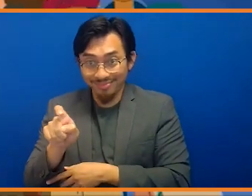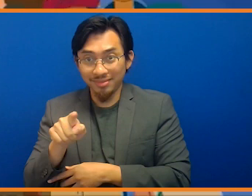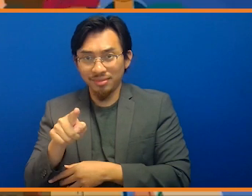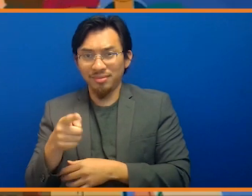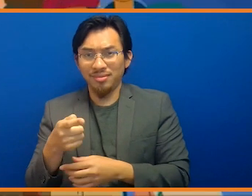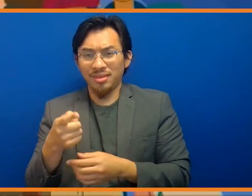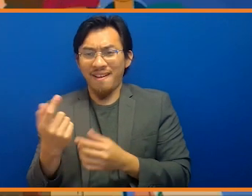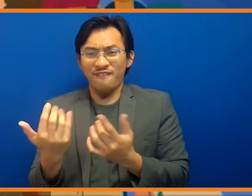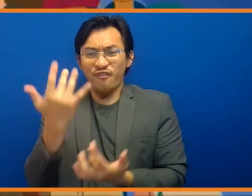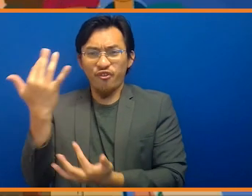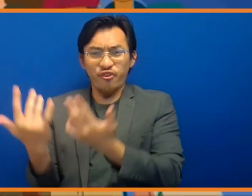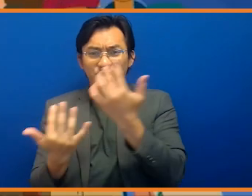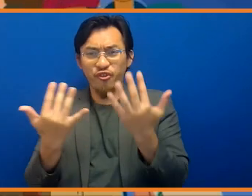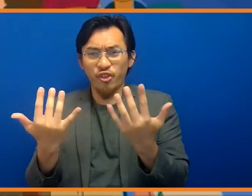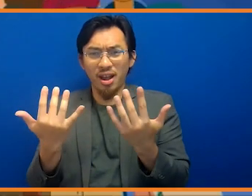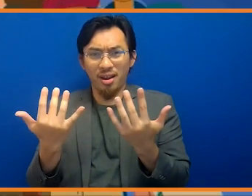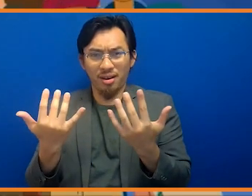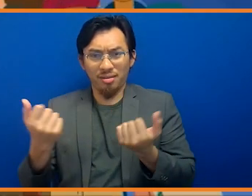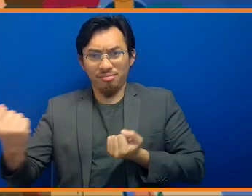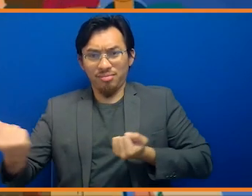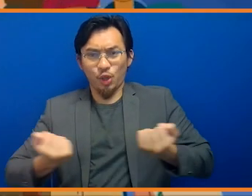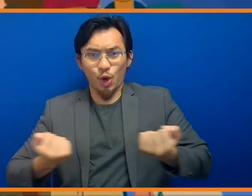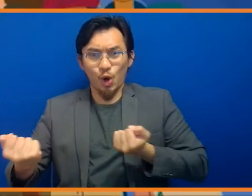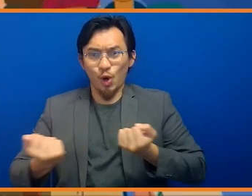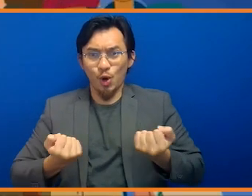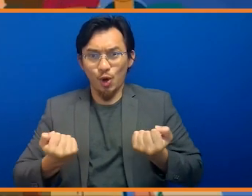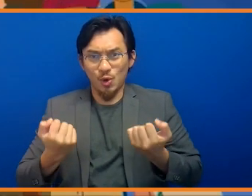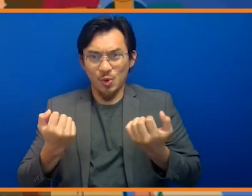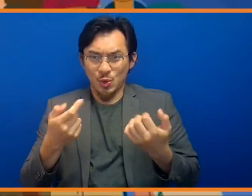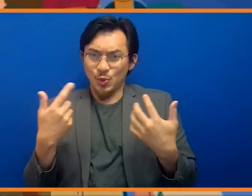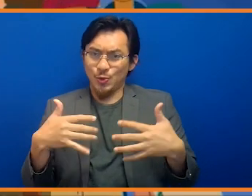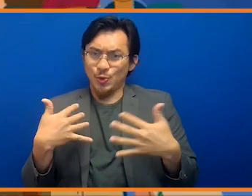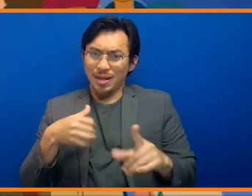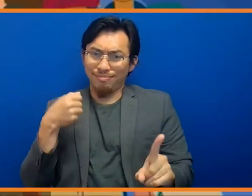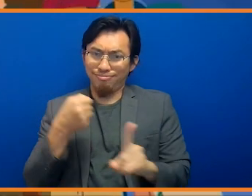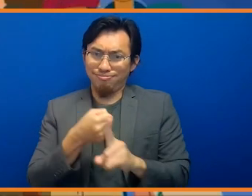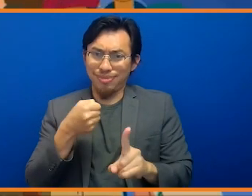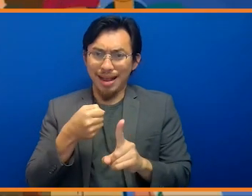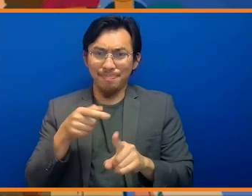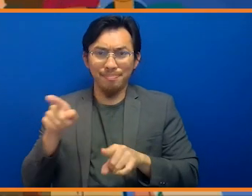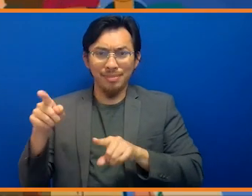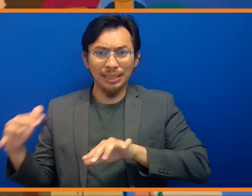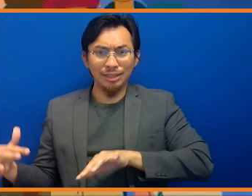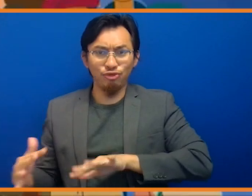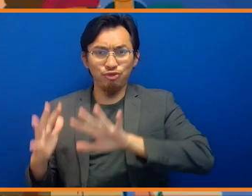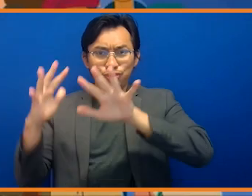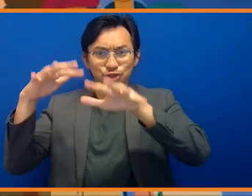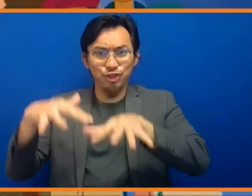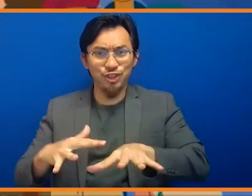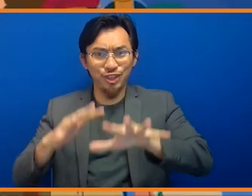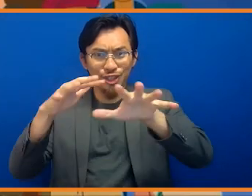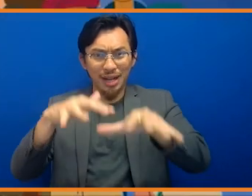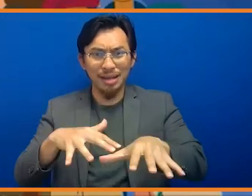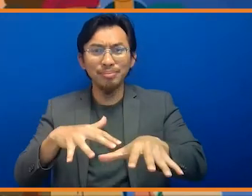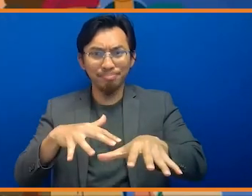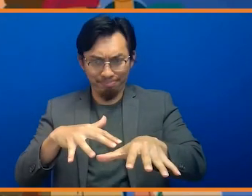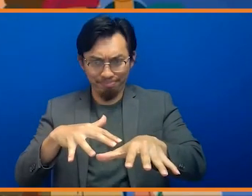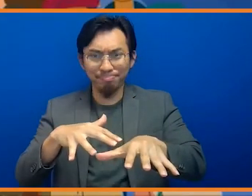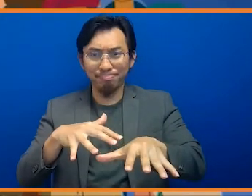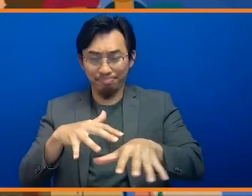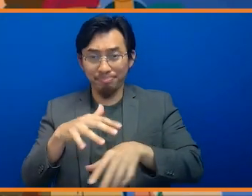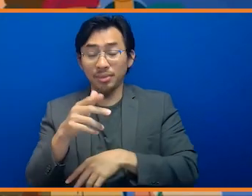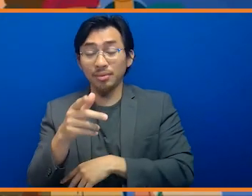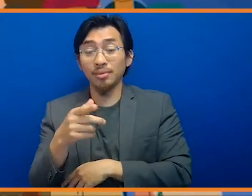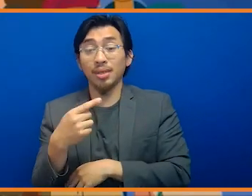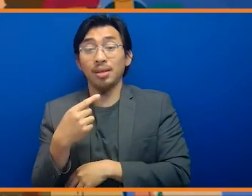the fire truck that heavily impacted by the tsunami wave. And then if